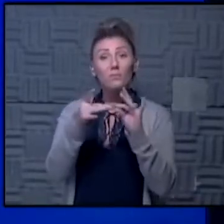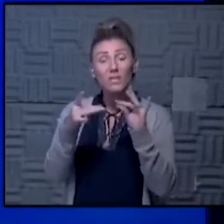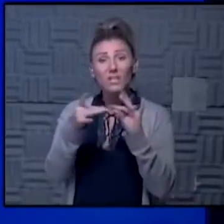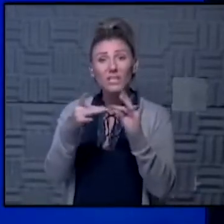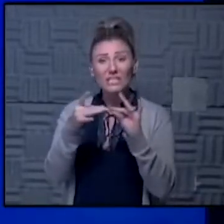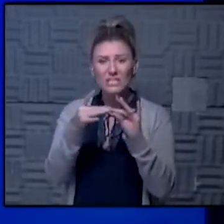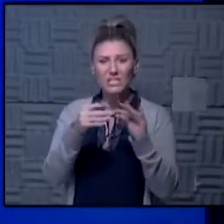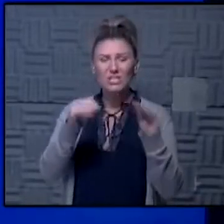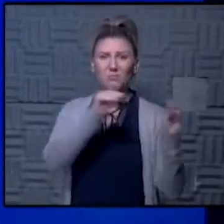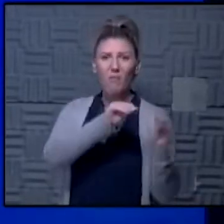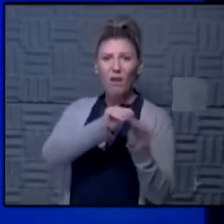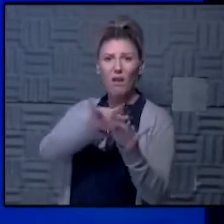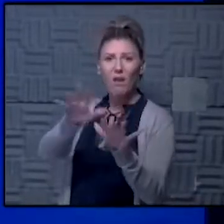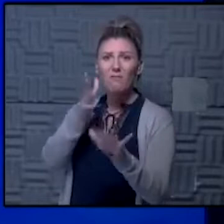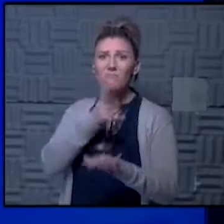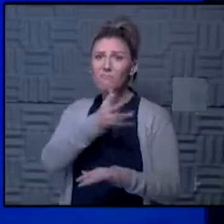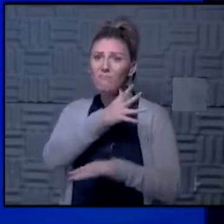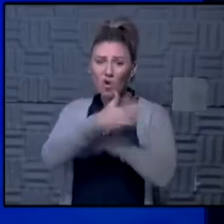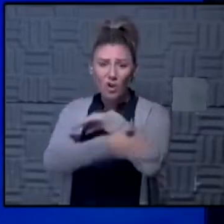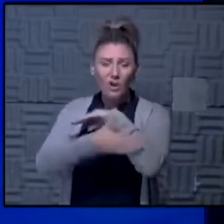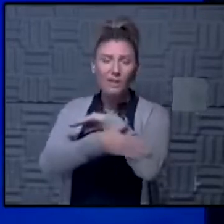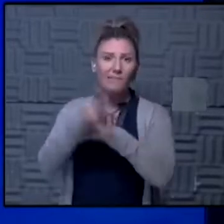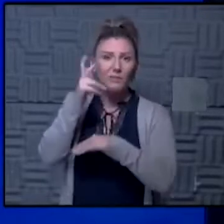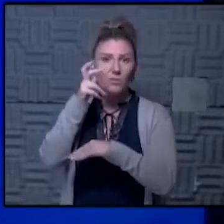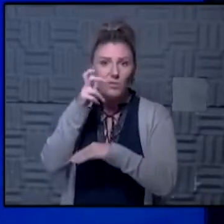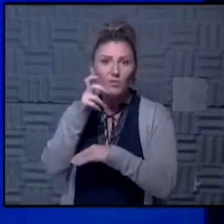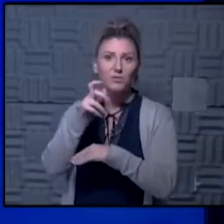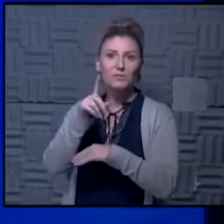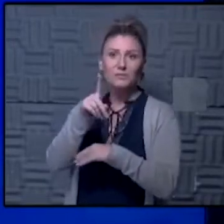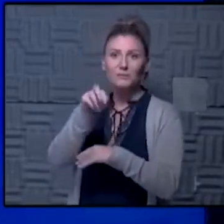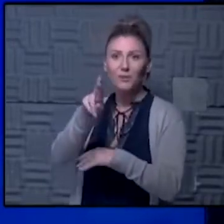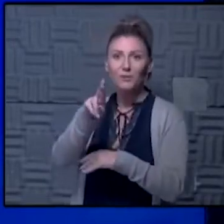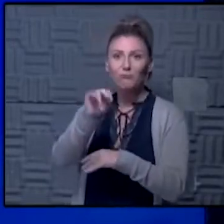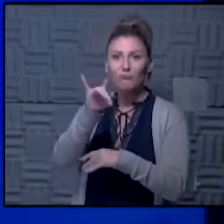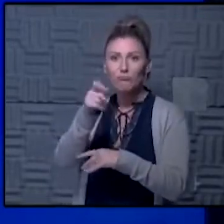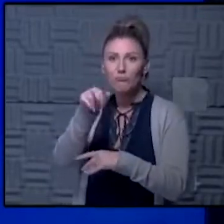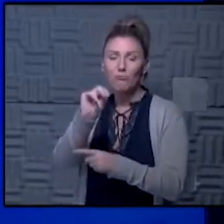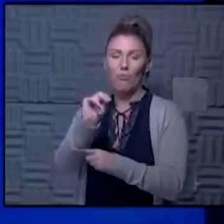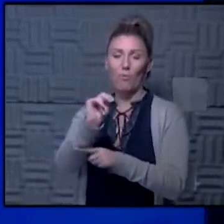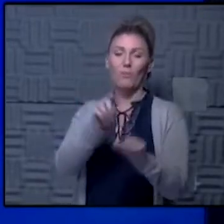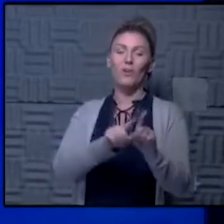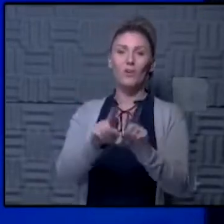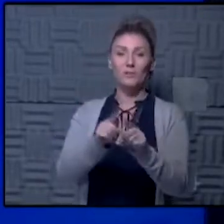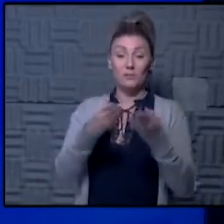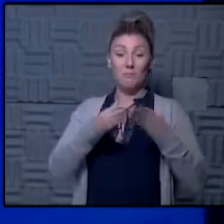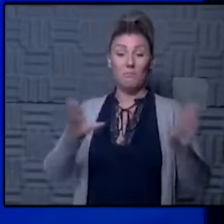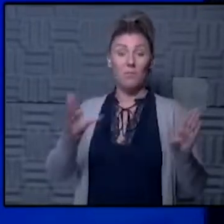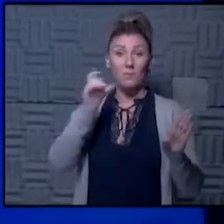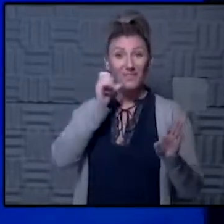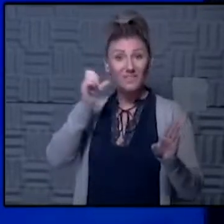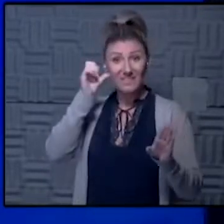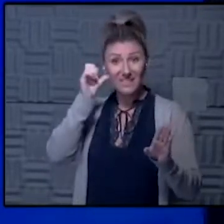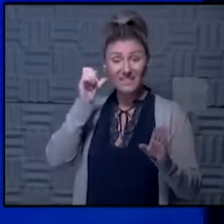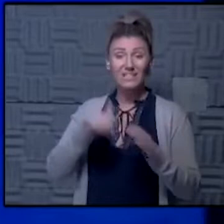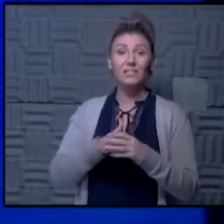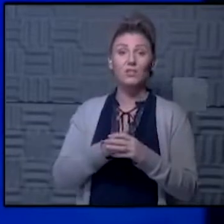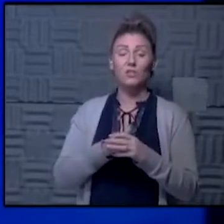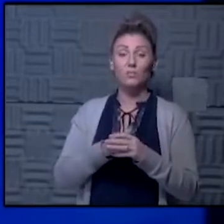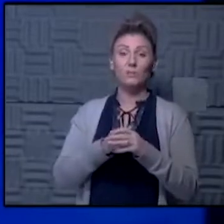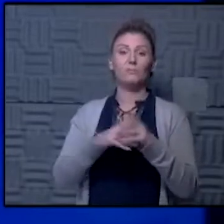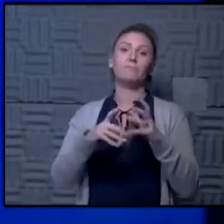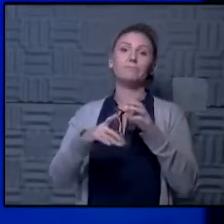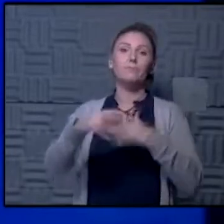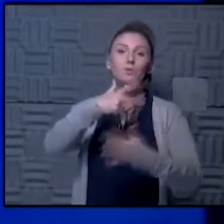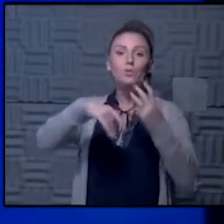move to more rural counties. I think we heard that from Dr. Norman in his message as well. Publicly yesterday, out on social